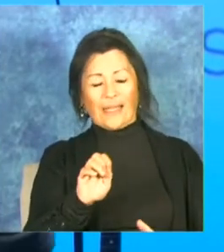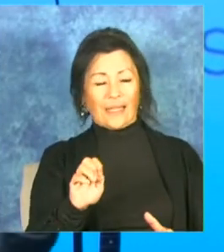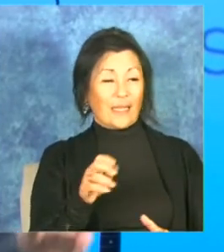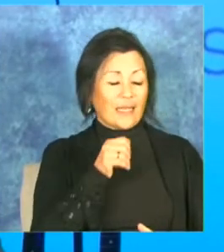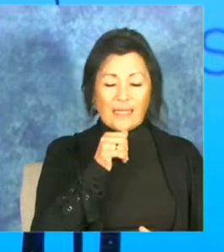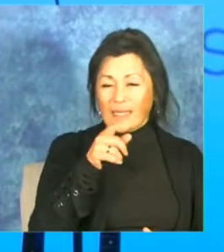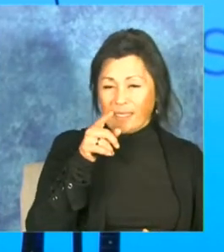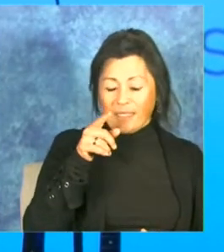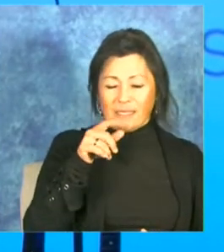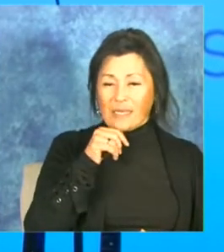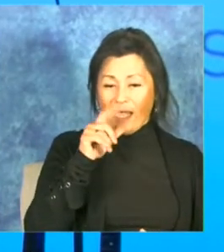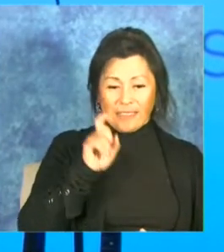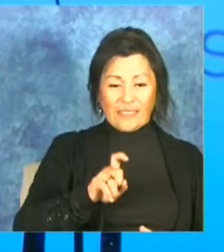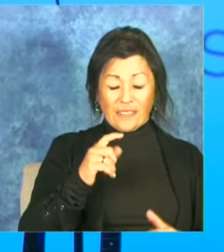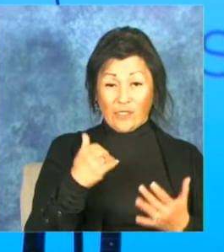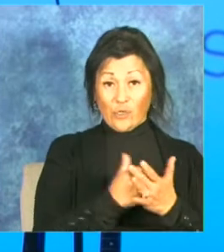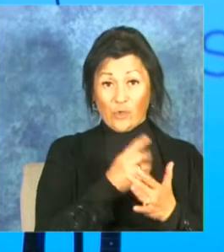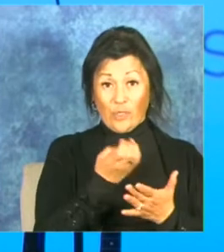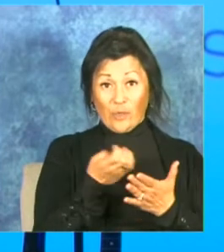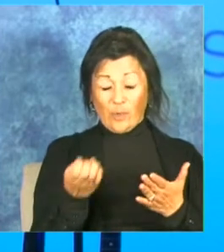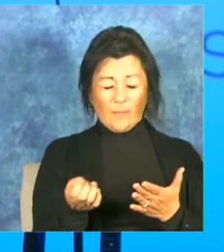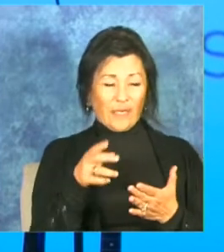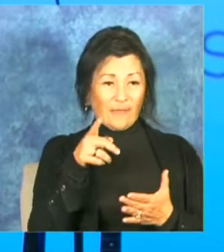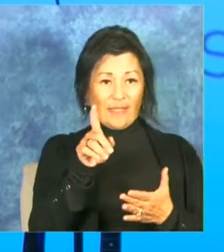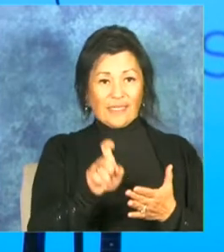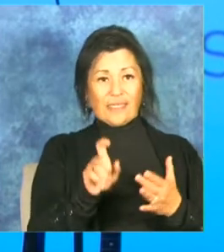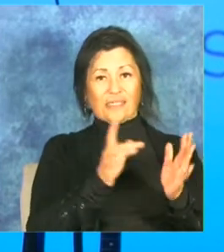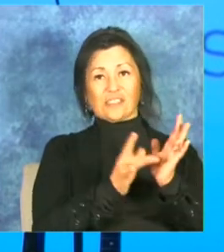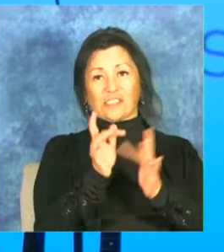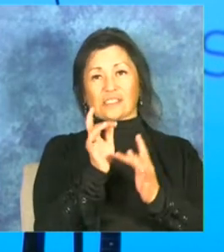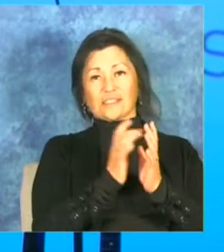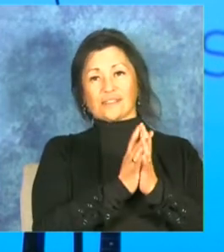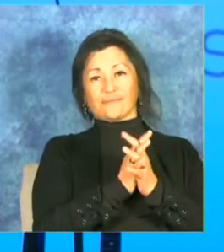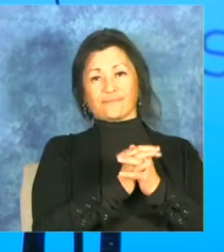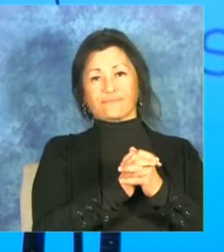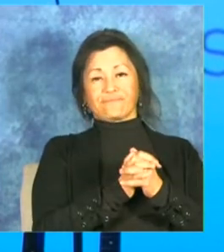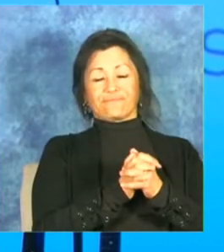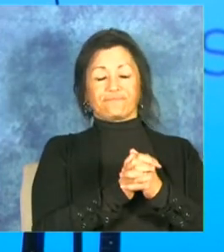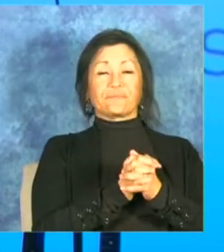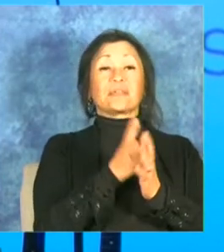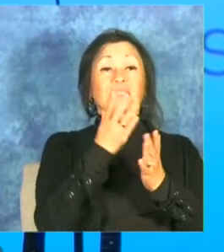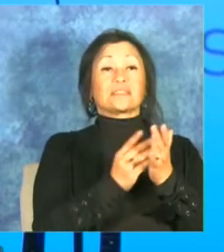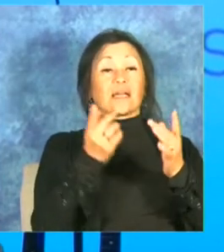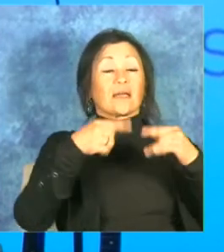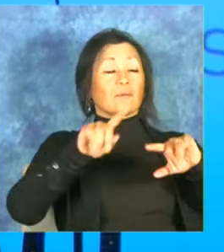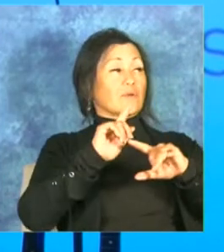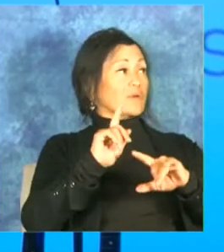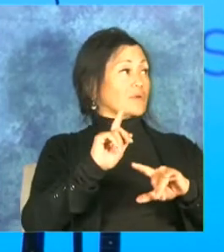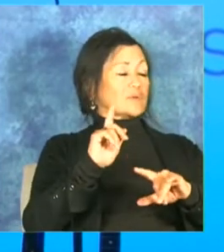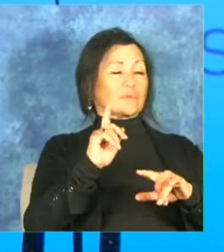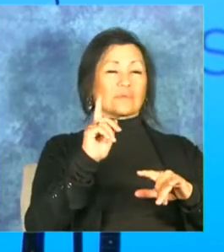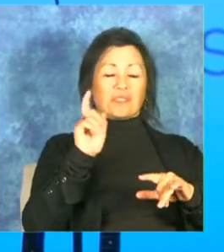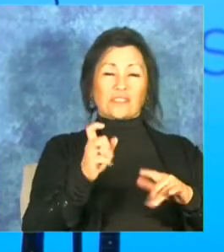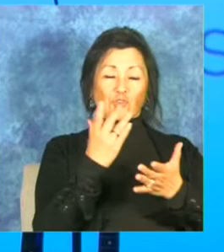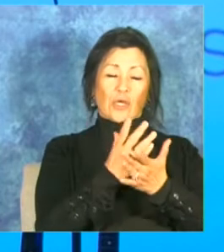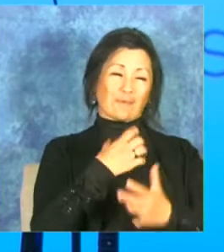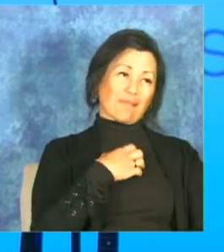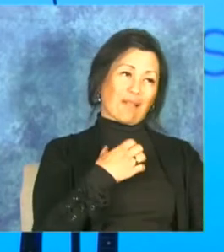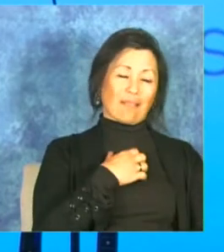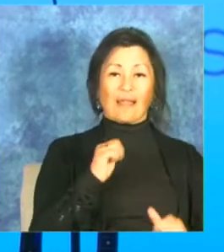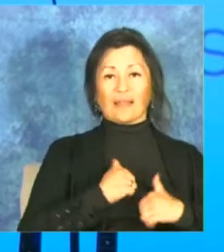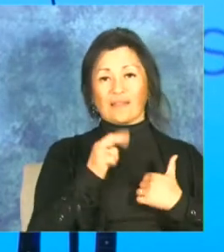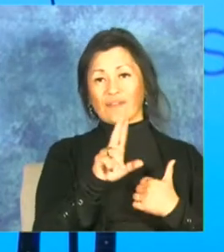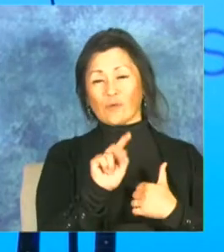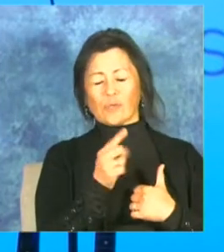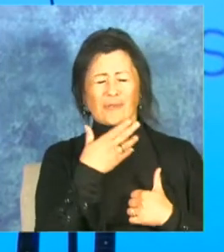They didn't need new equipment. They needed Jesus. Some of you need to quit complaining about living in Utah.